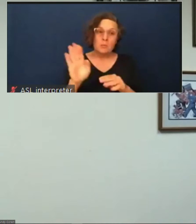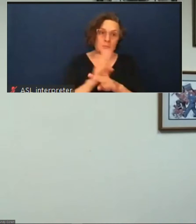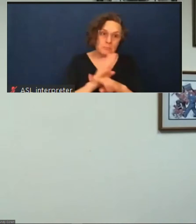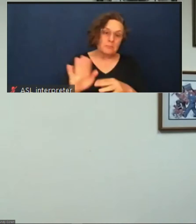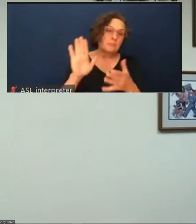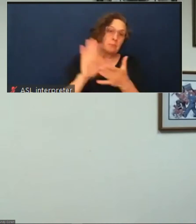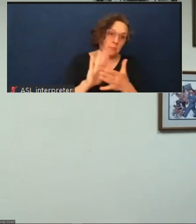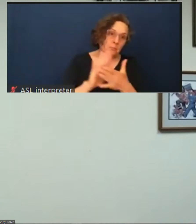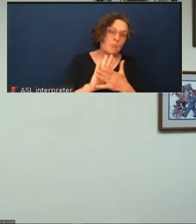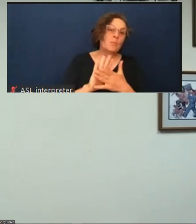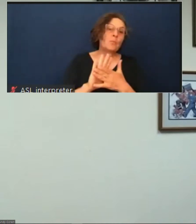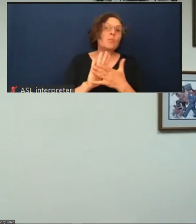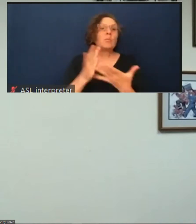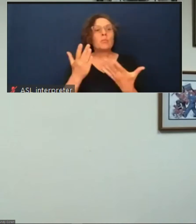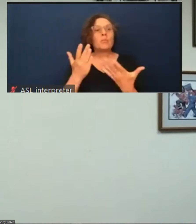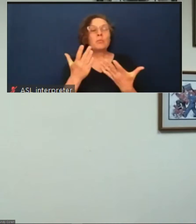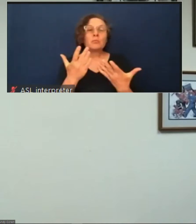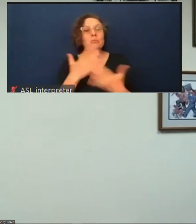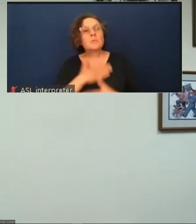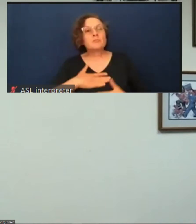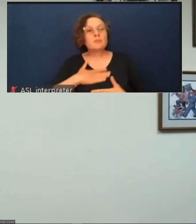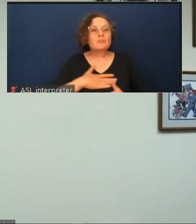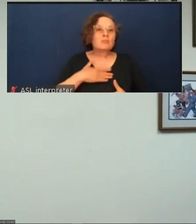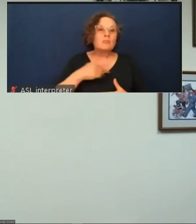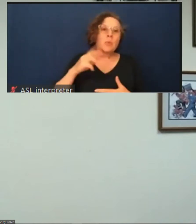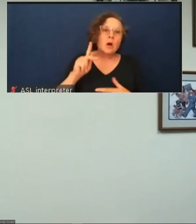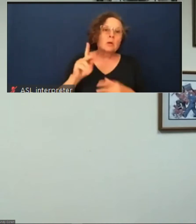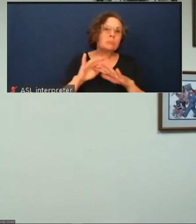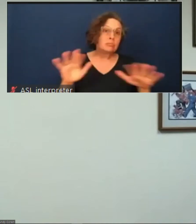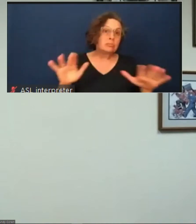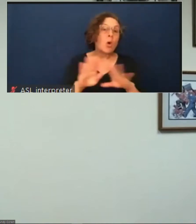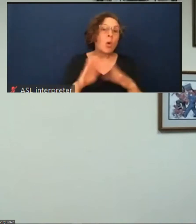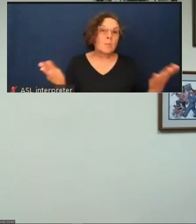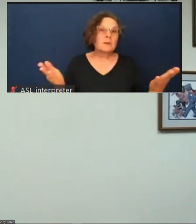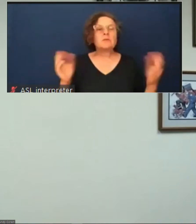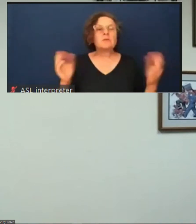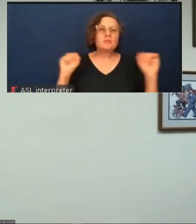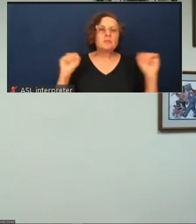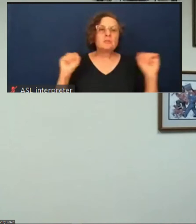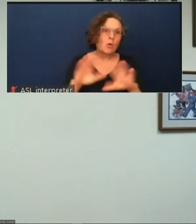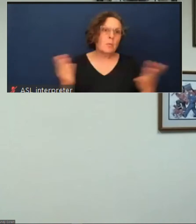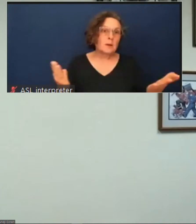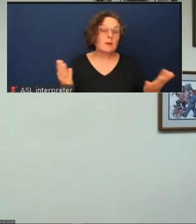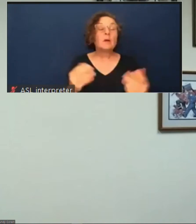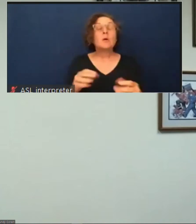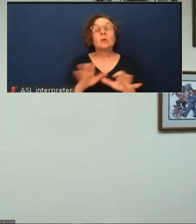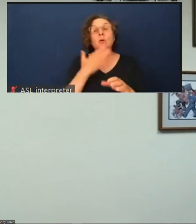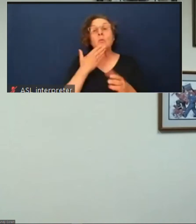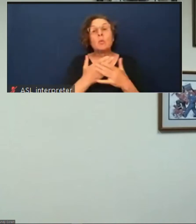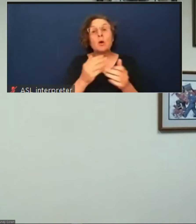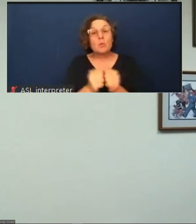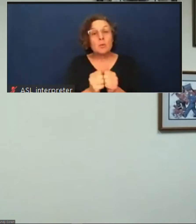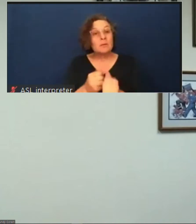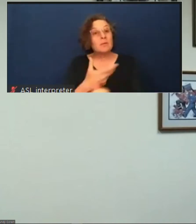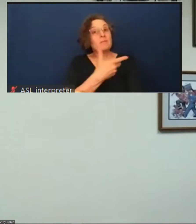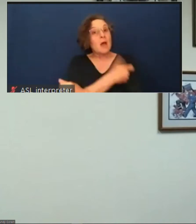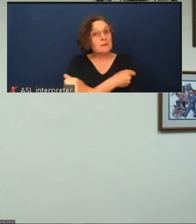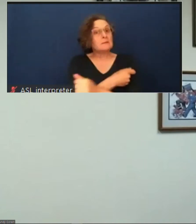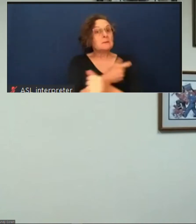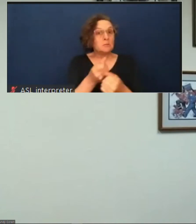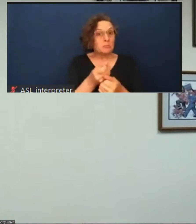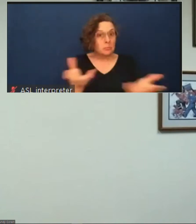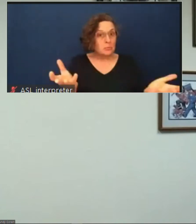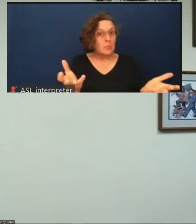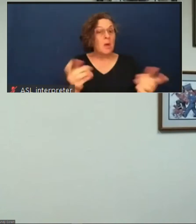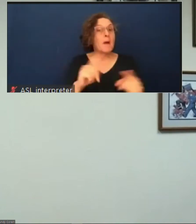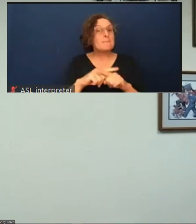recreation facilities are open, and we're doing well with vaccines. But variants are here, and the East Coast is showing